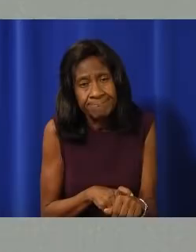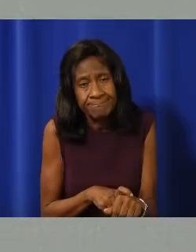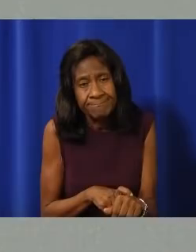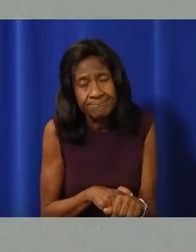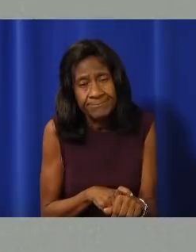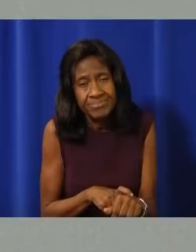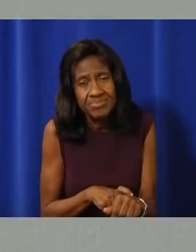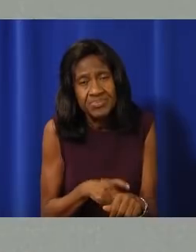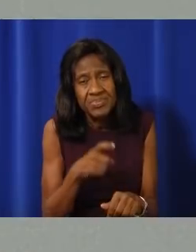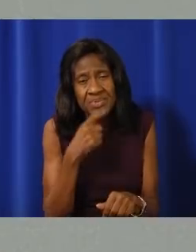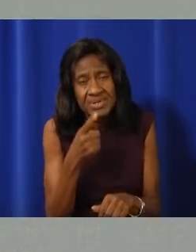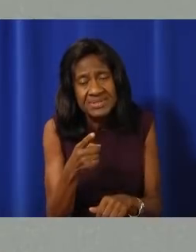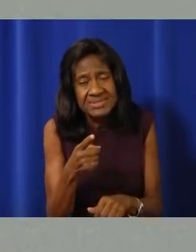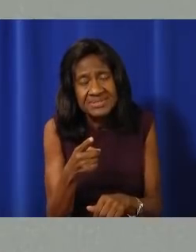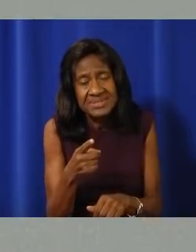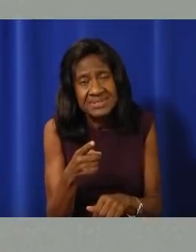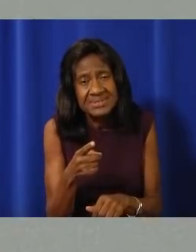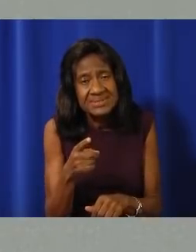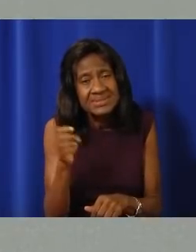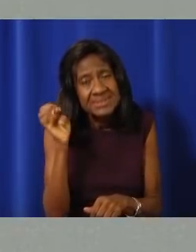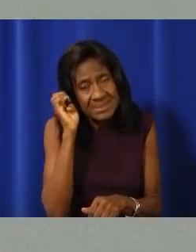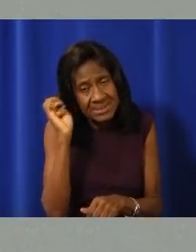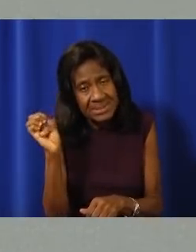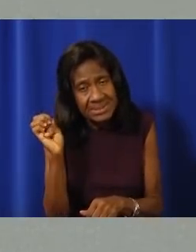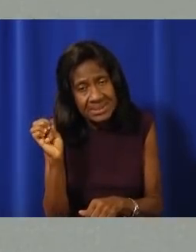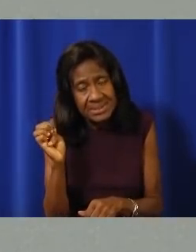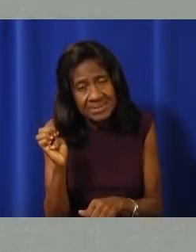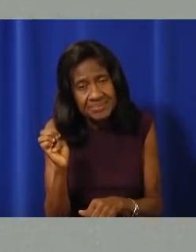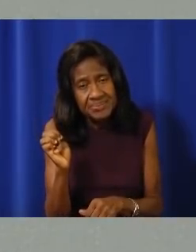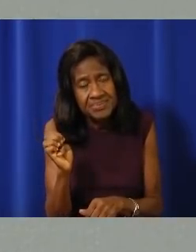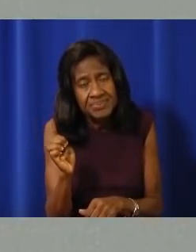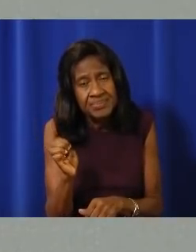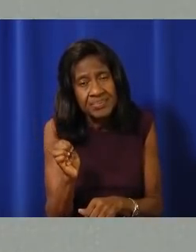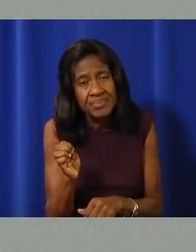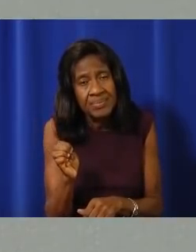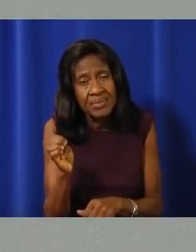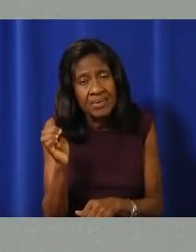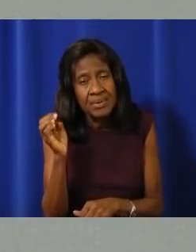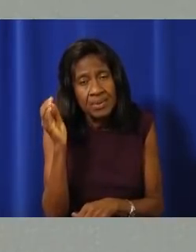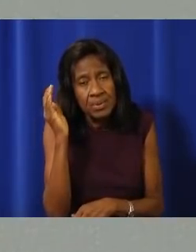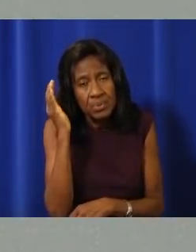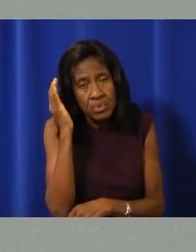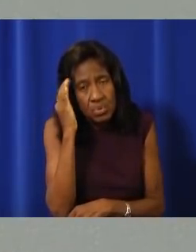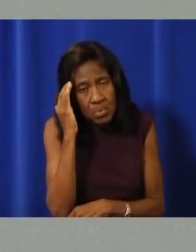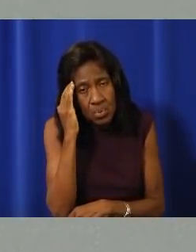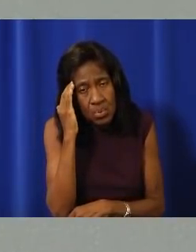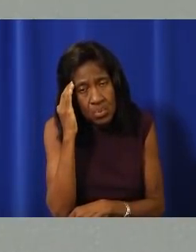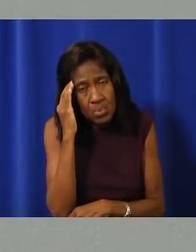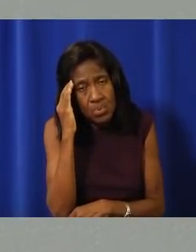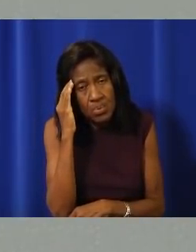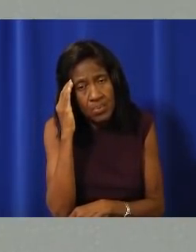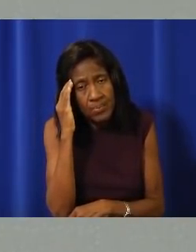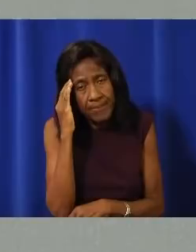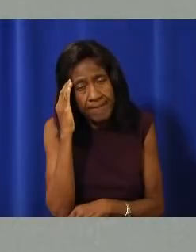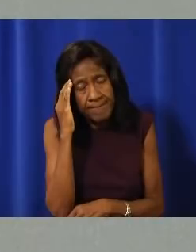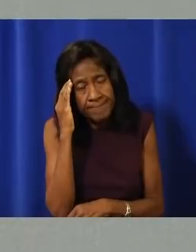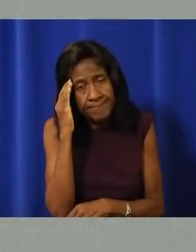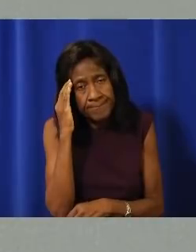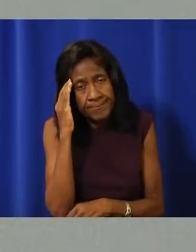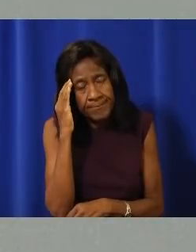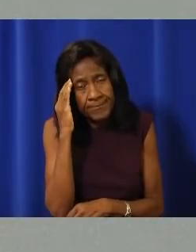People probably know enough about me to know that I know, unfortunately, more than